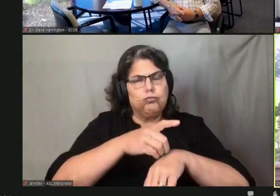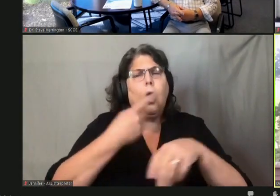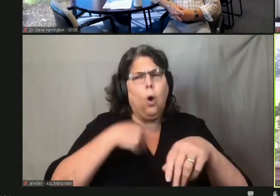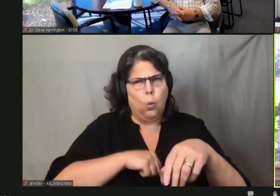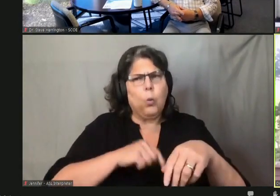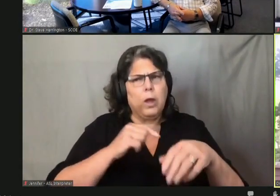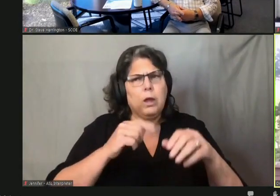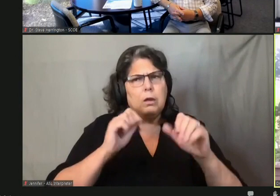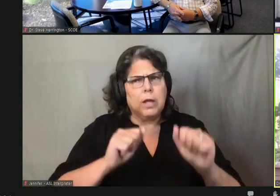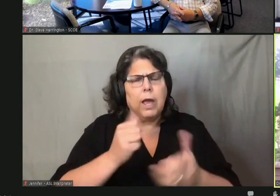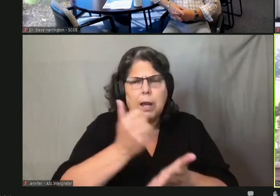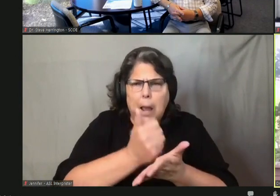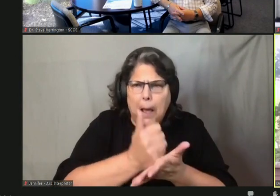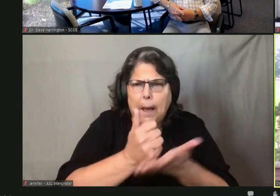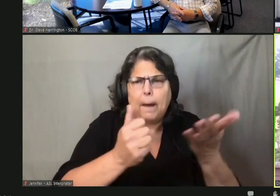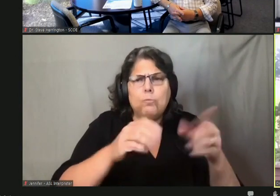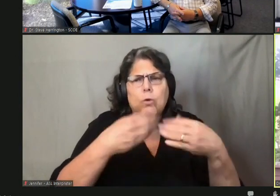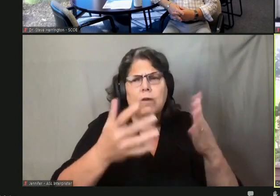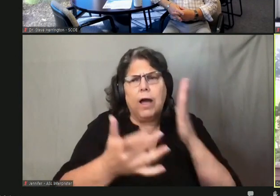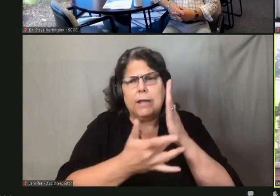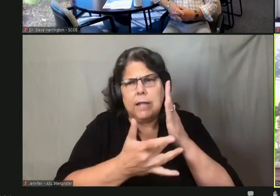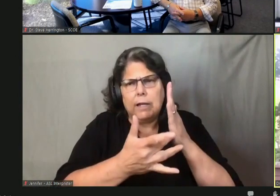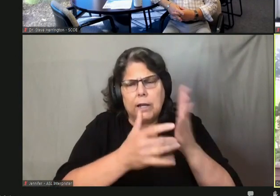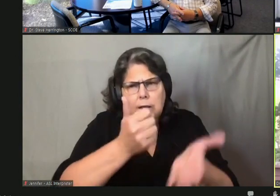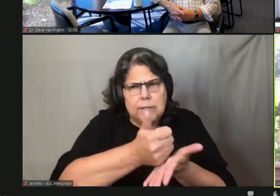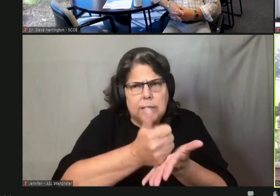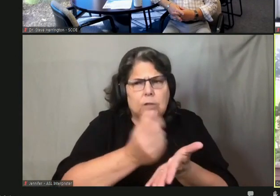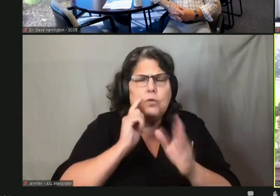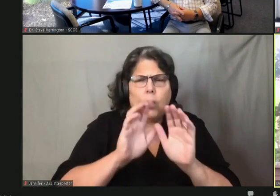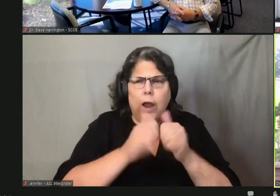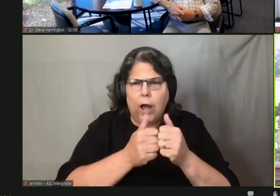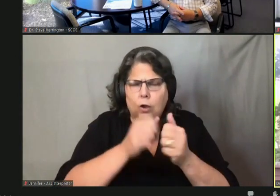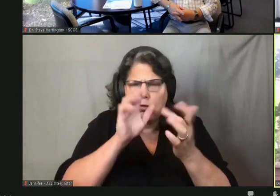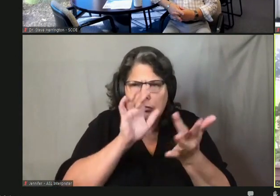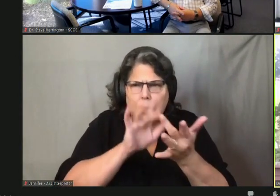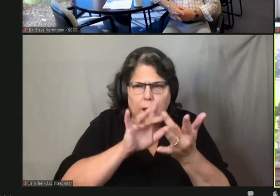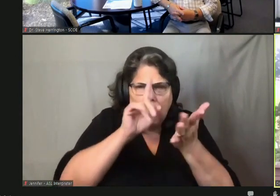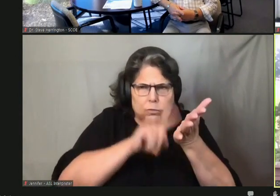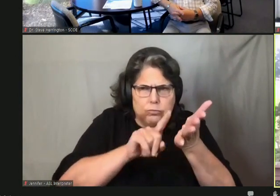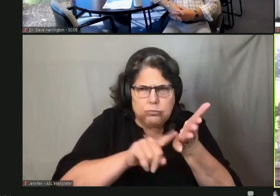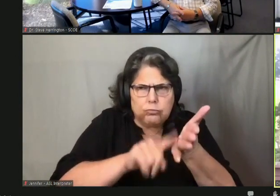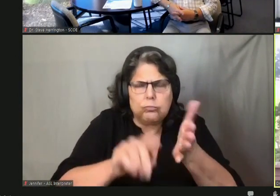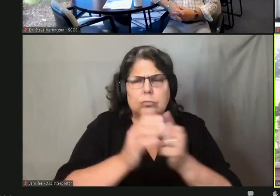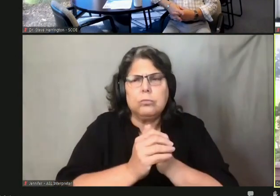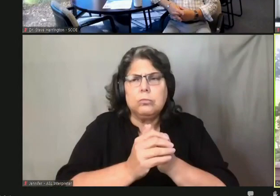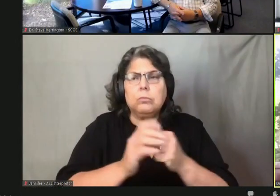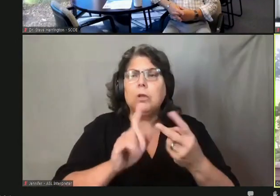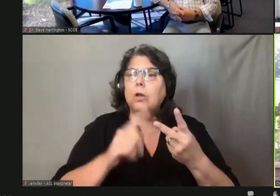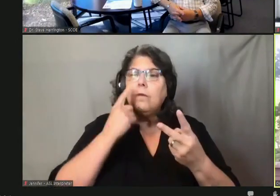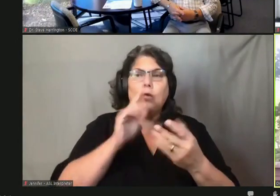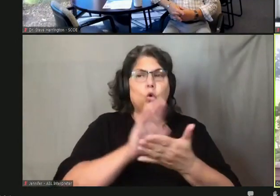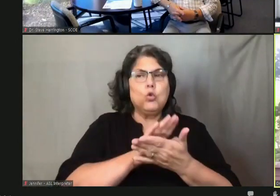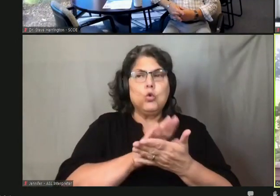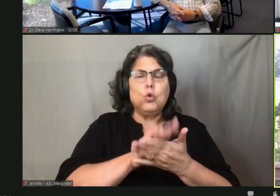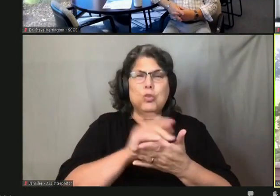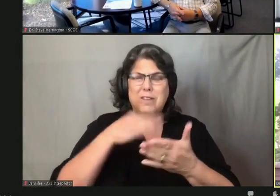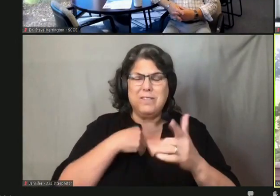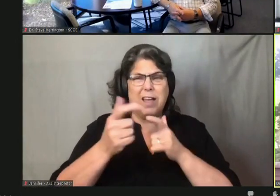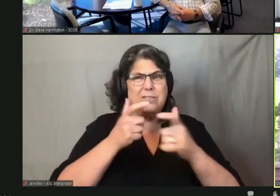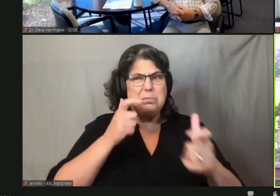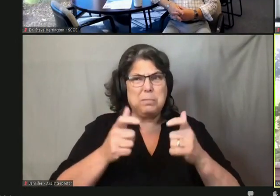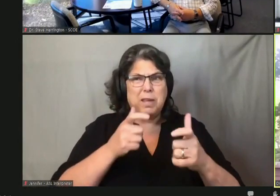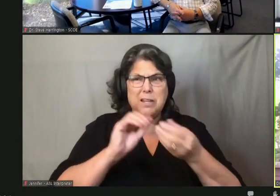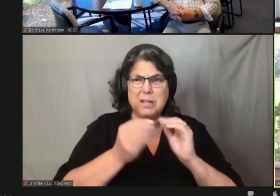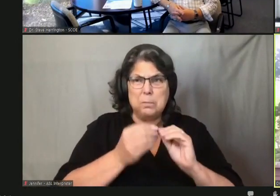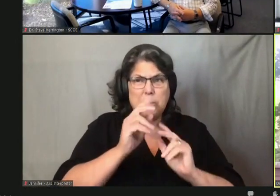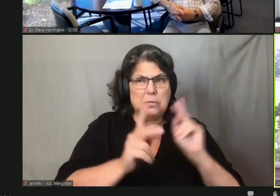technical assistance for contact tracing, even for schools if they have large situations. So